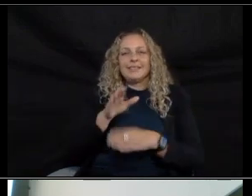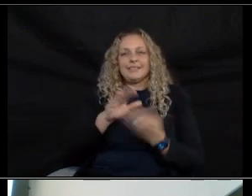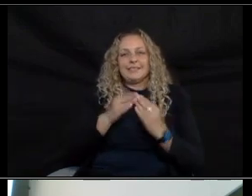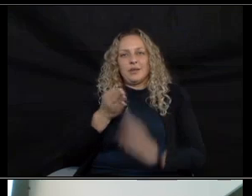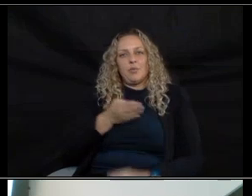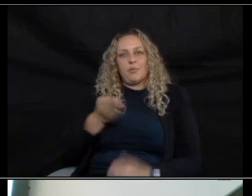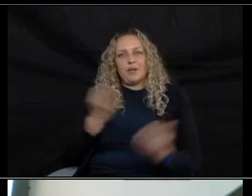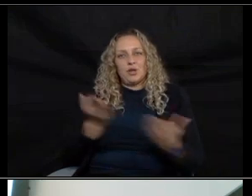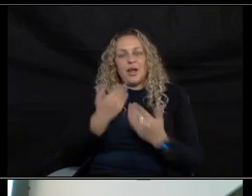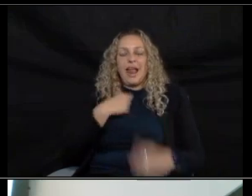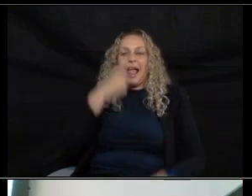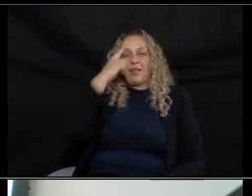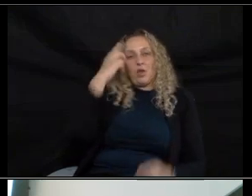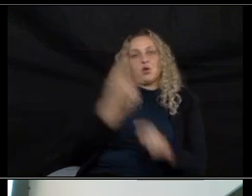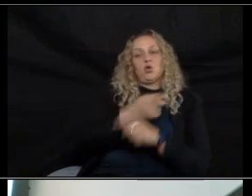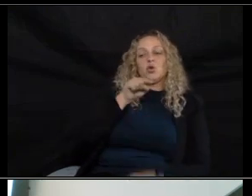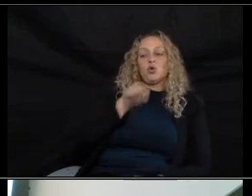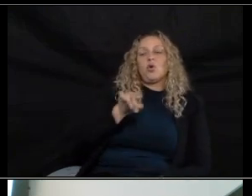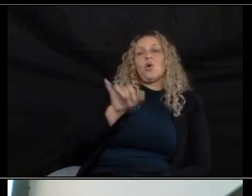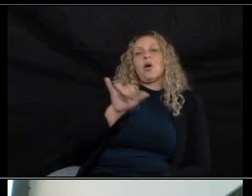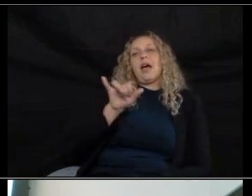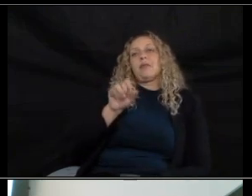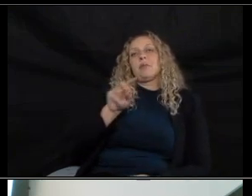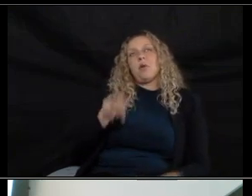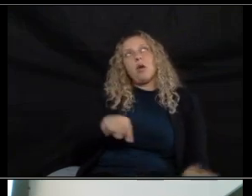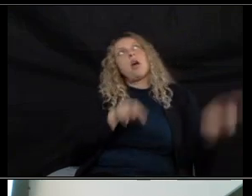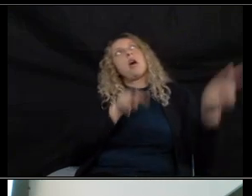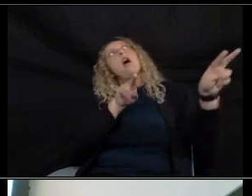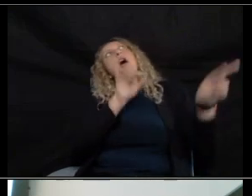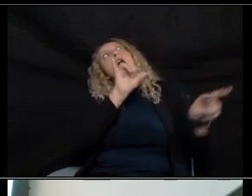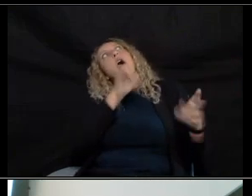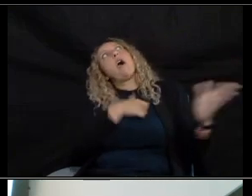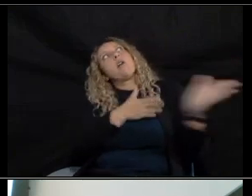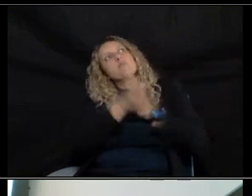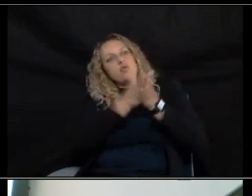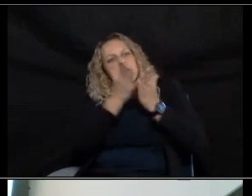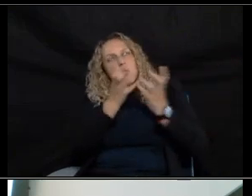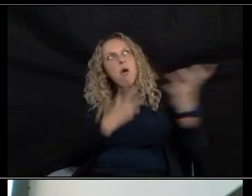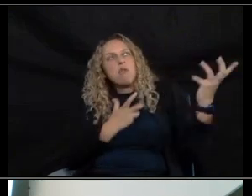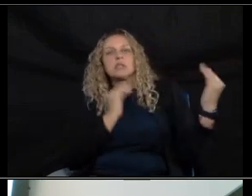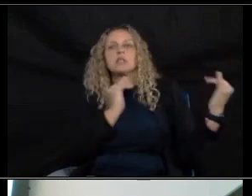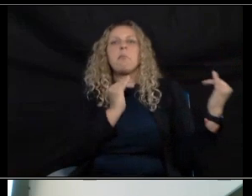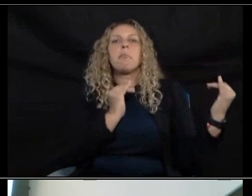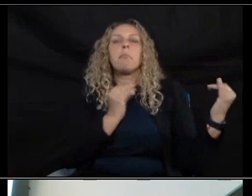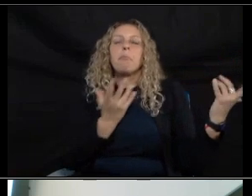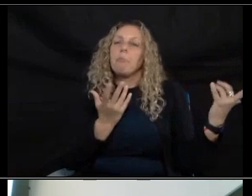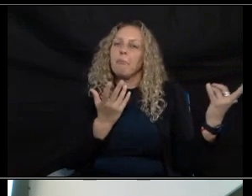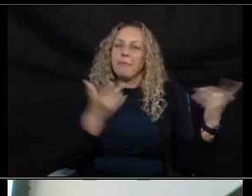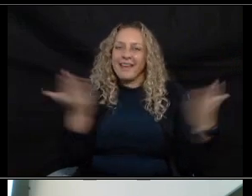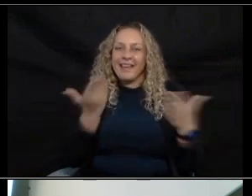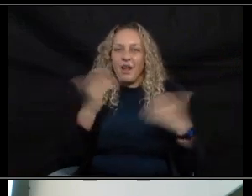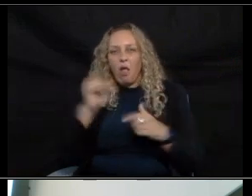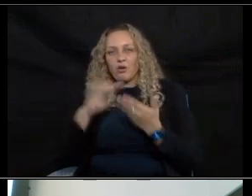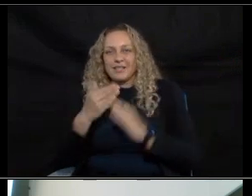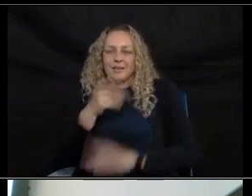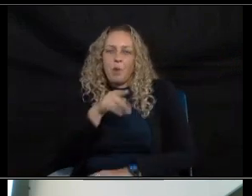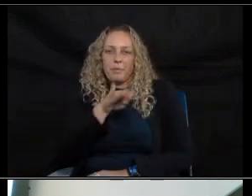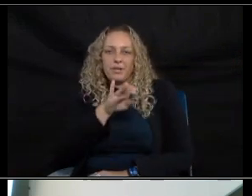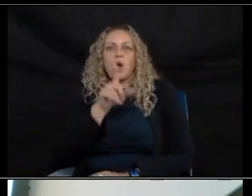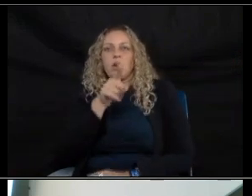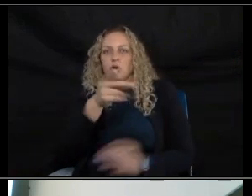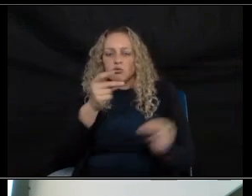Beach. And I think using you as an impetus and a motivation for the rest of Palm Beach County to respond as quickly, as